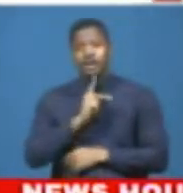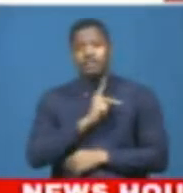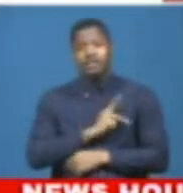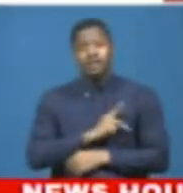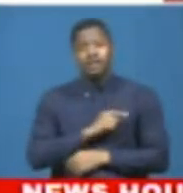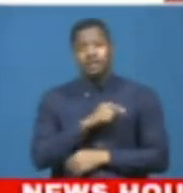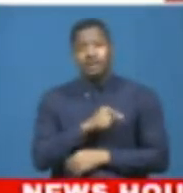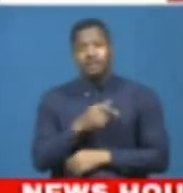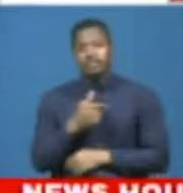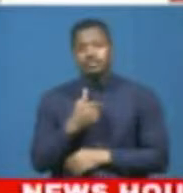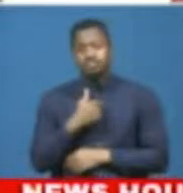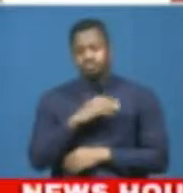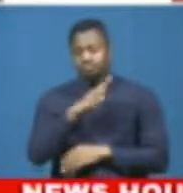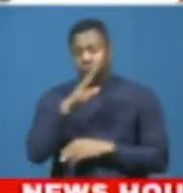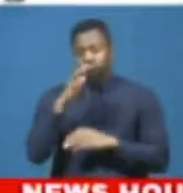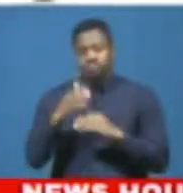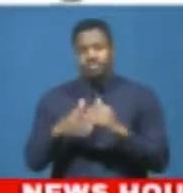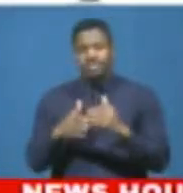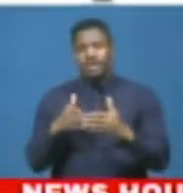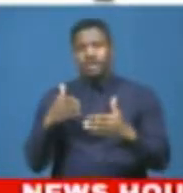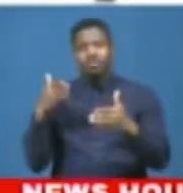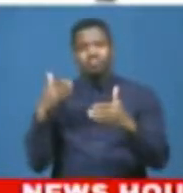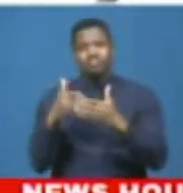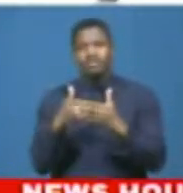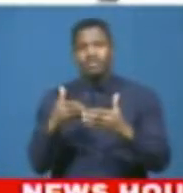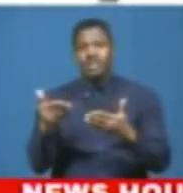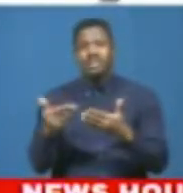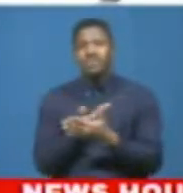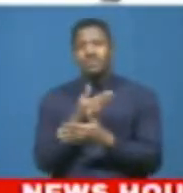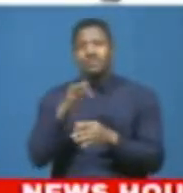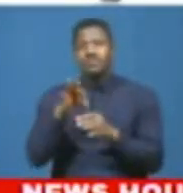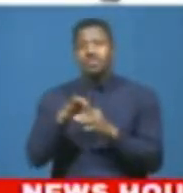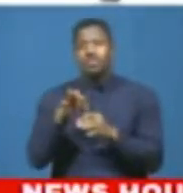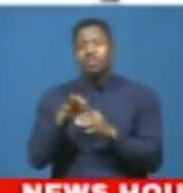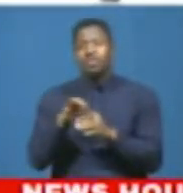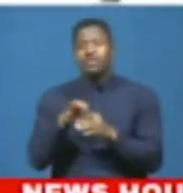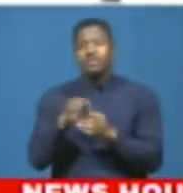is totally against the compilation of a new voters register